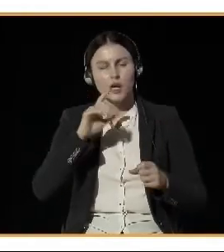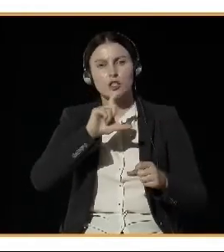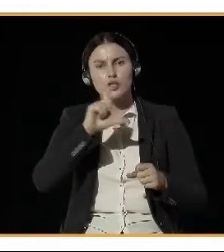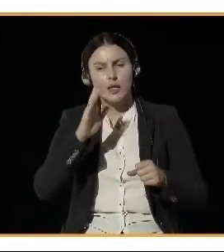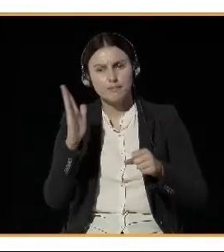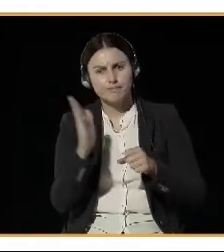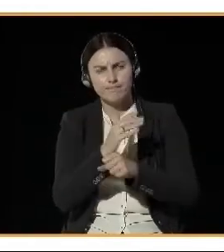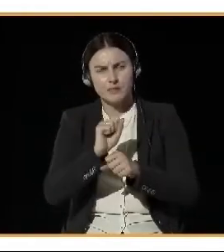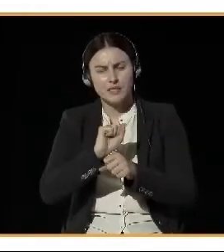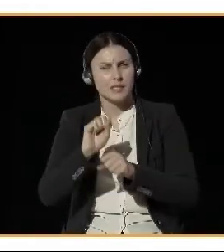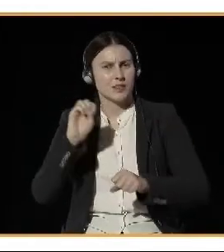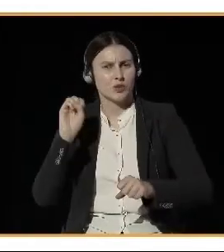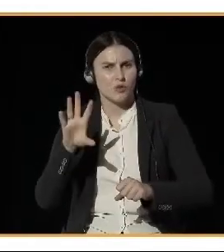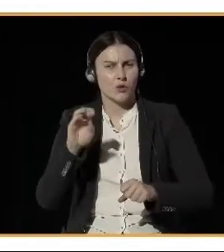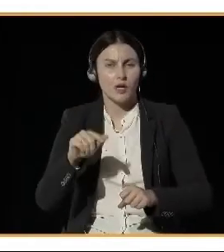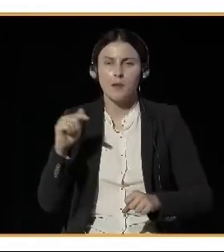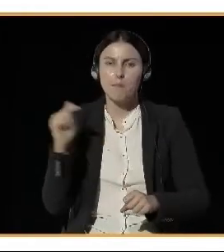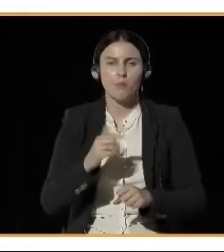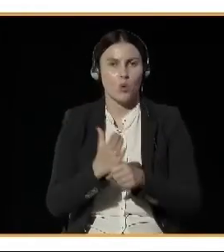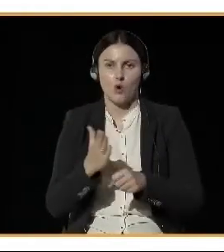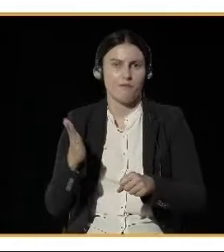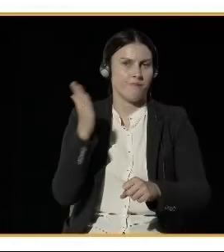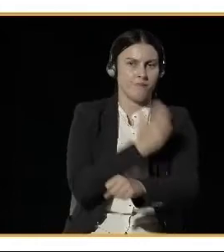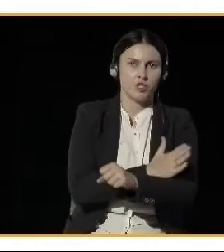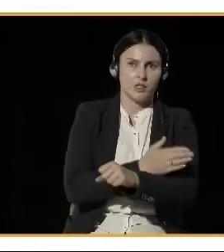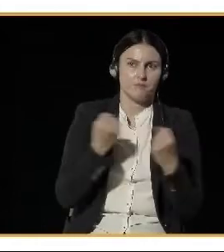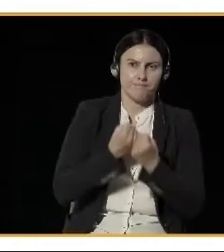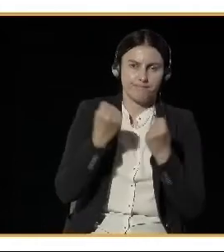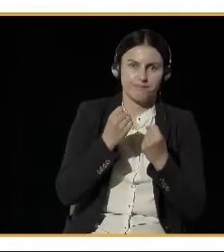But unfortunately, employers